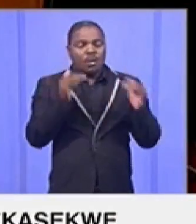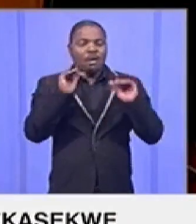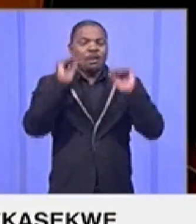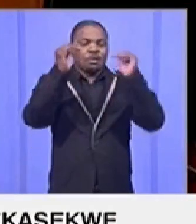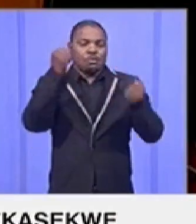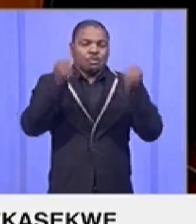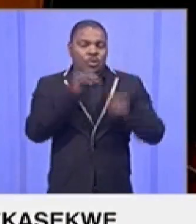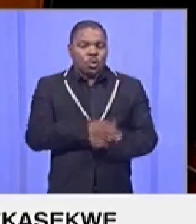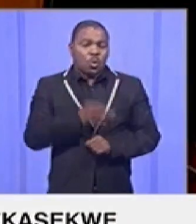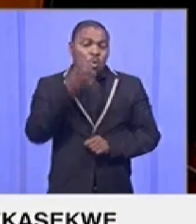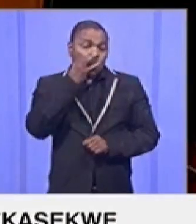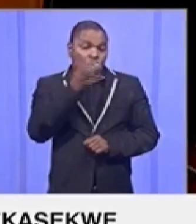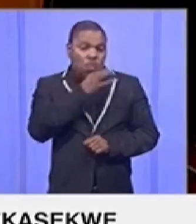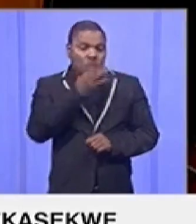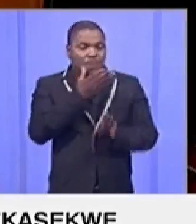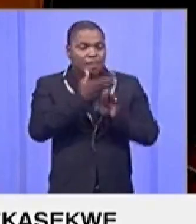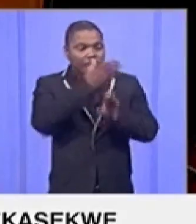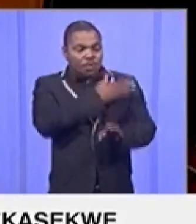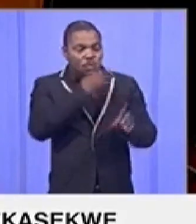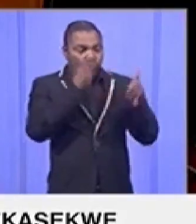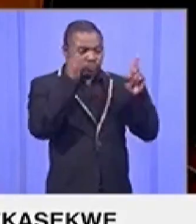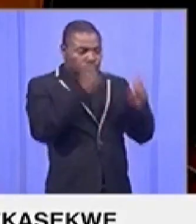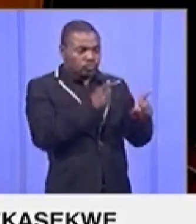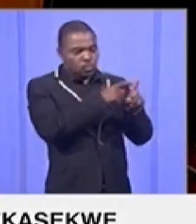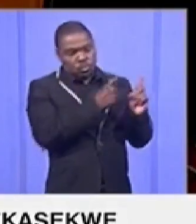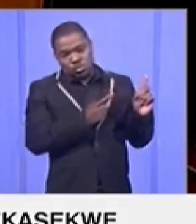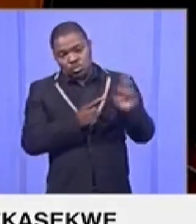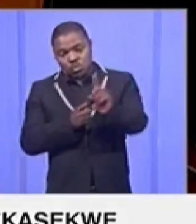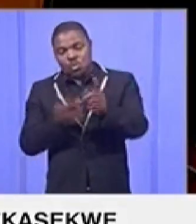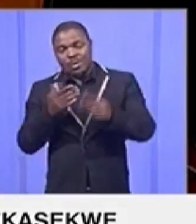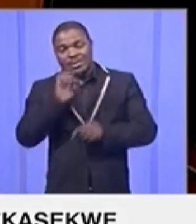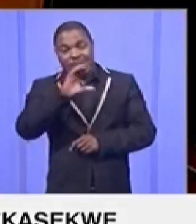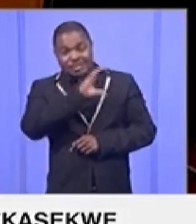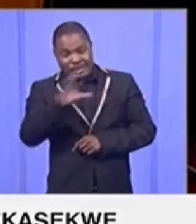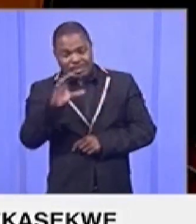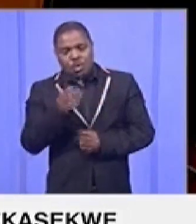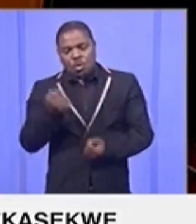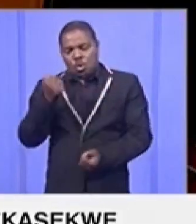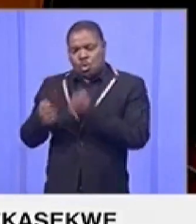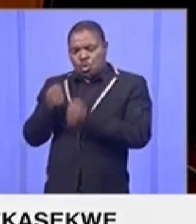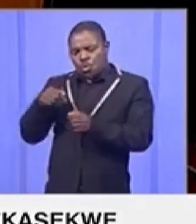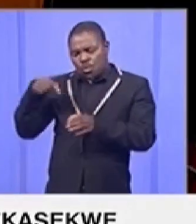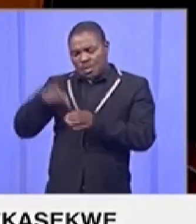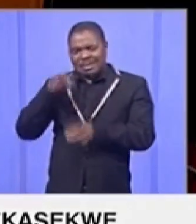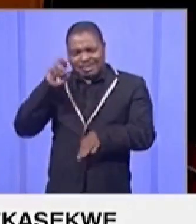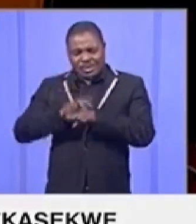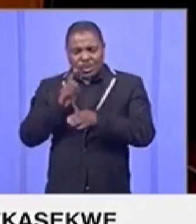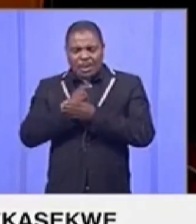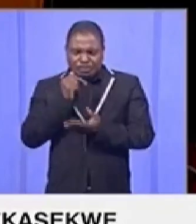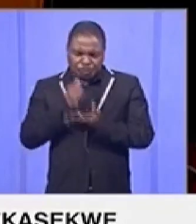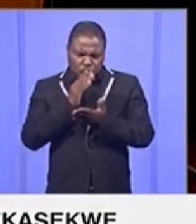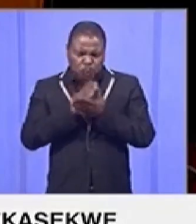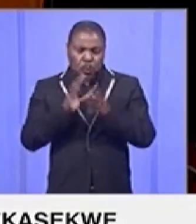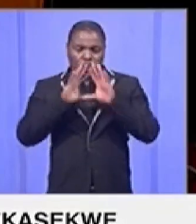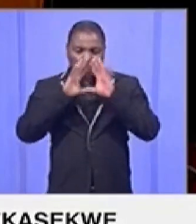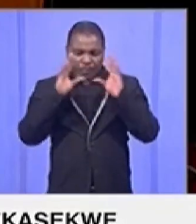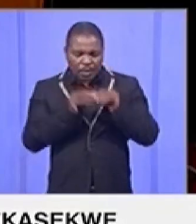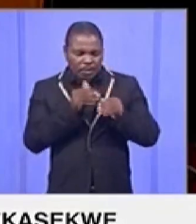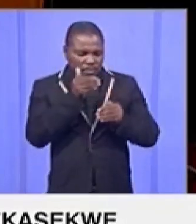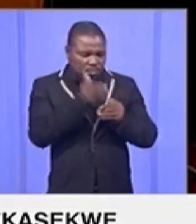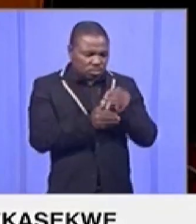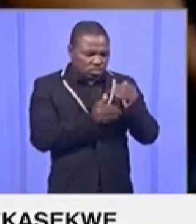re pele go ntshiwa taolo ya gore Mafe a romelwe kwa Eastern Cape, Kgotlatshekelo e tshwanetse a netefatsa gore go latetswe tsamaiso e